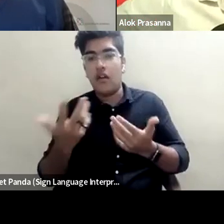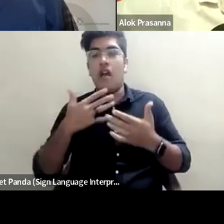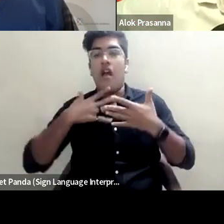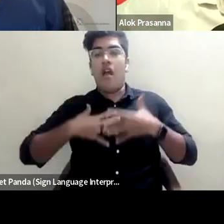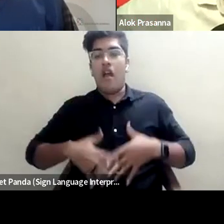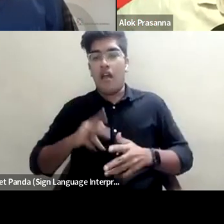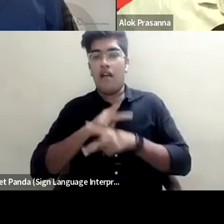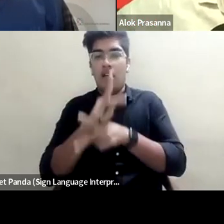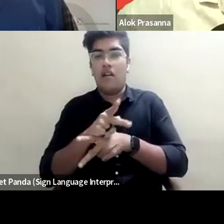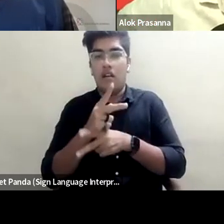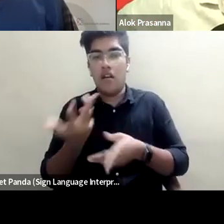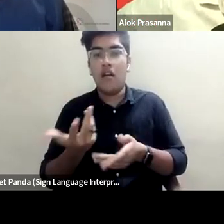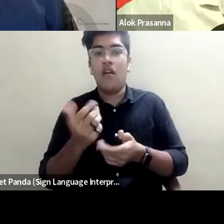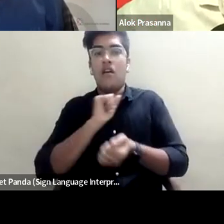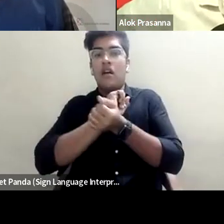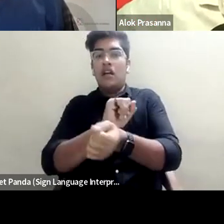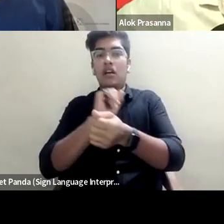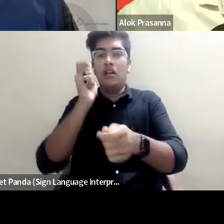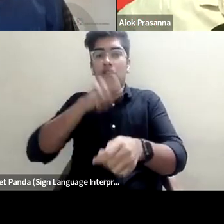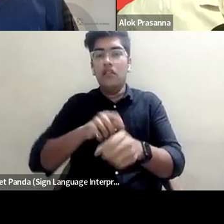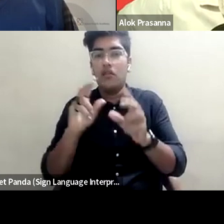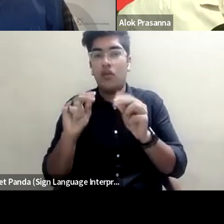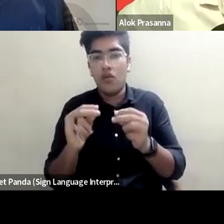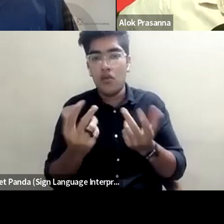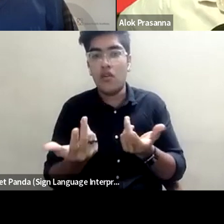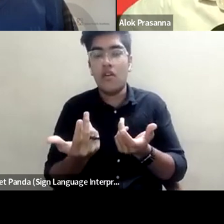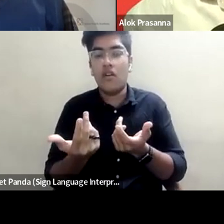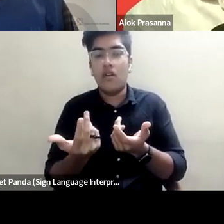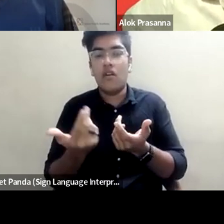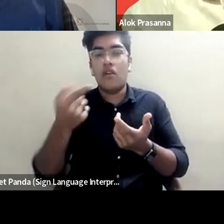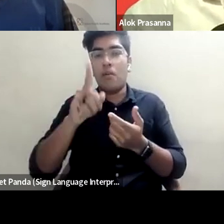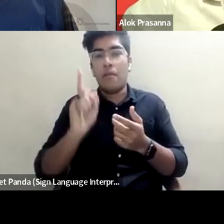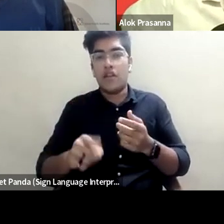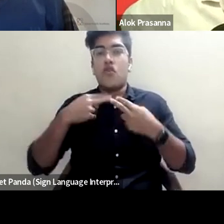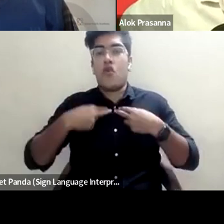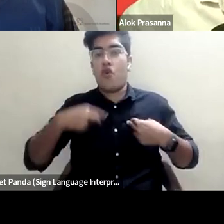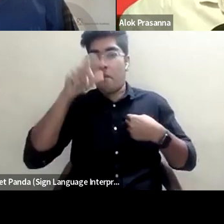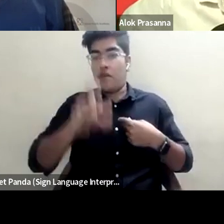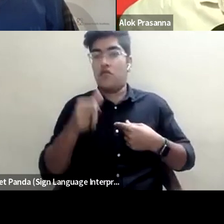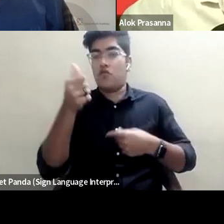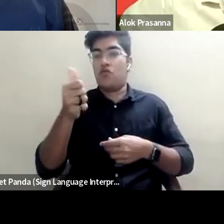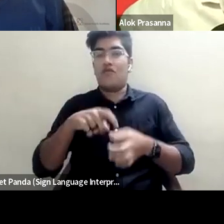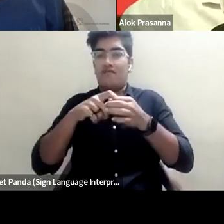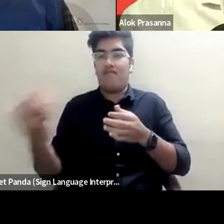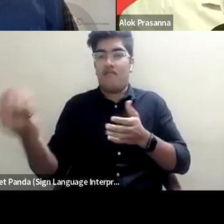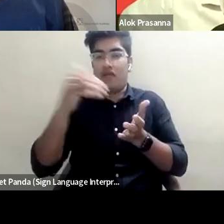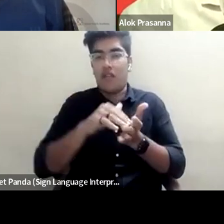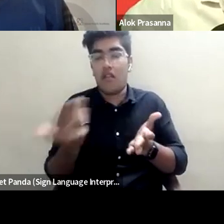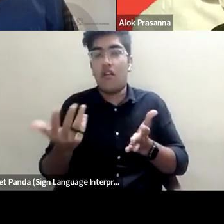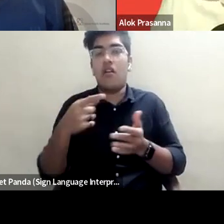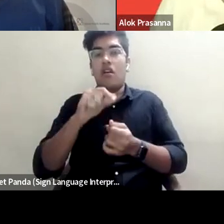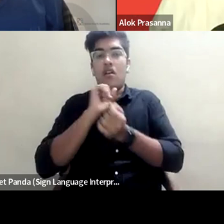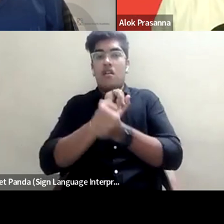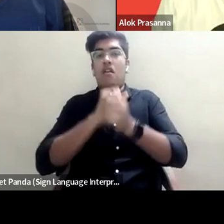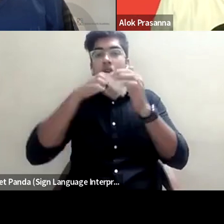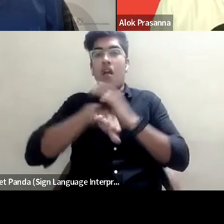no handcuffing, to ensuring that they had a competent lawyer, what was happening to them in the lockup. And